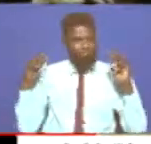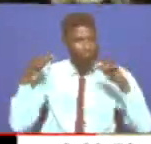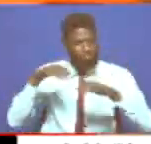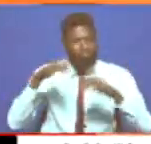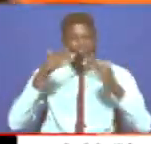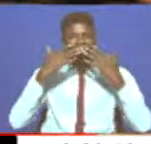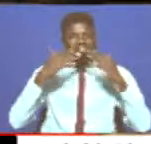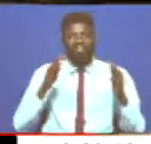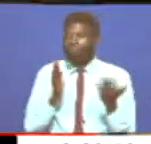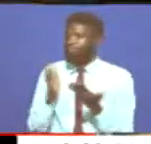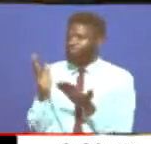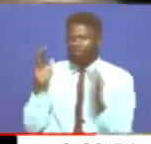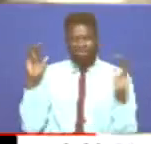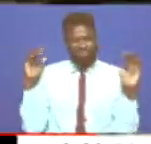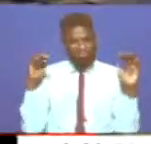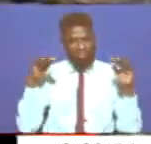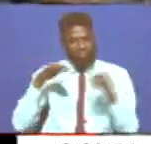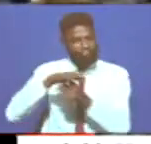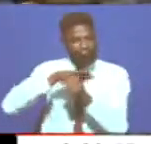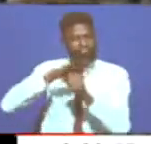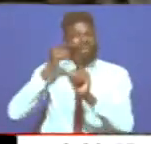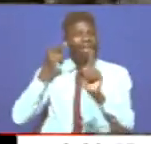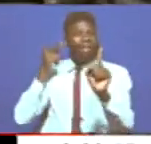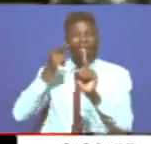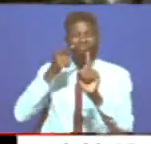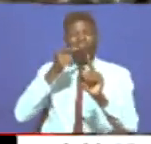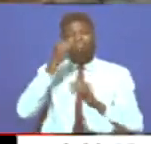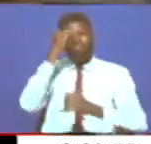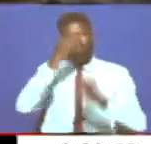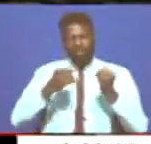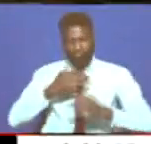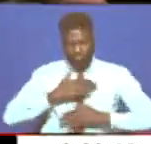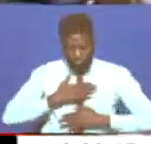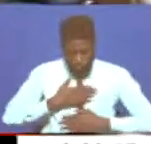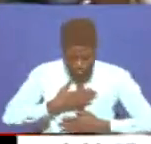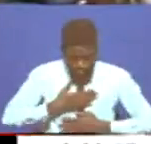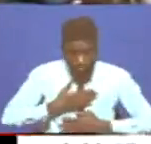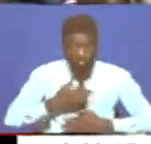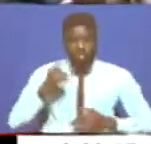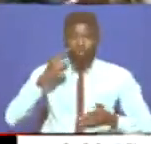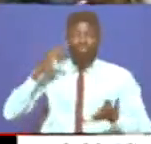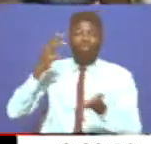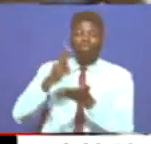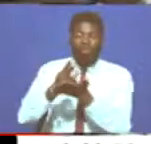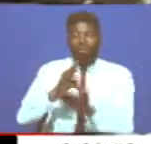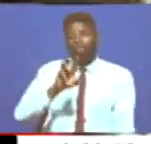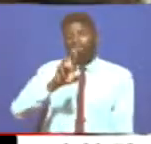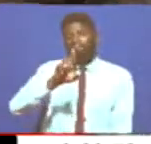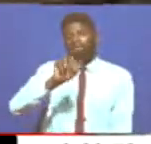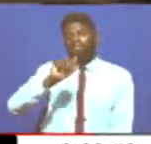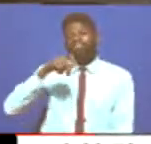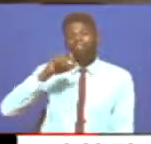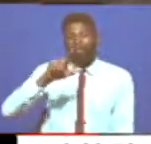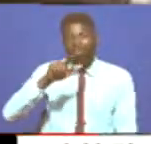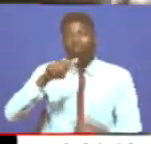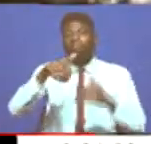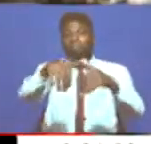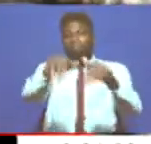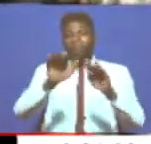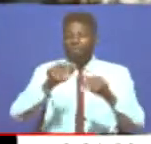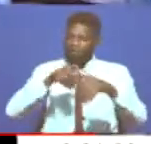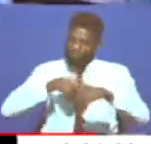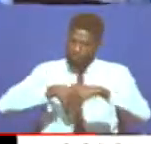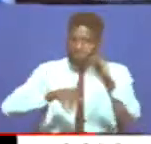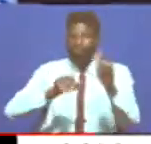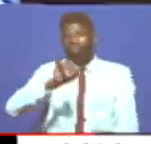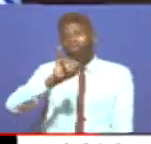They gathered in their numbers to pay their last respect as they witnessed the burial of the late Musebe, who is to be buried in accordance with the Idaho's